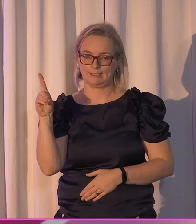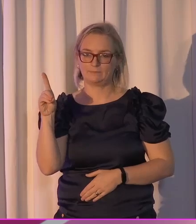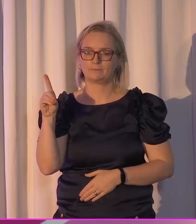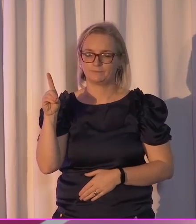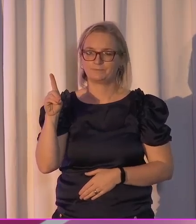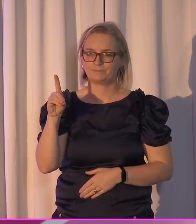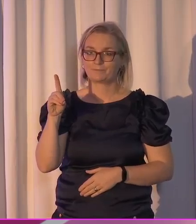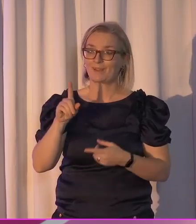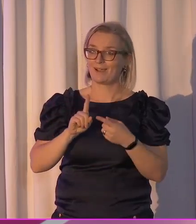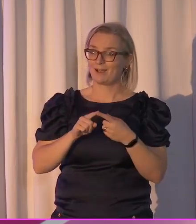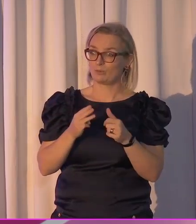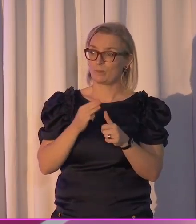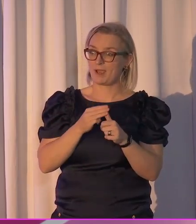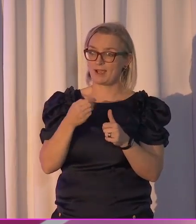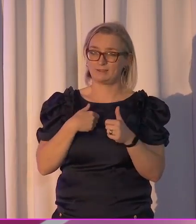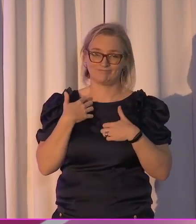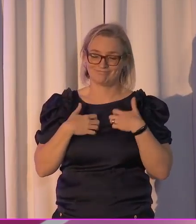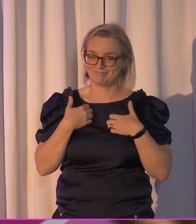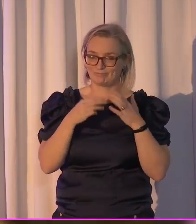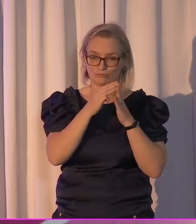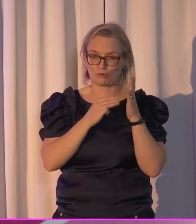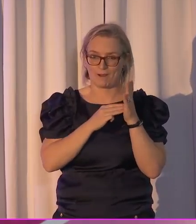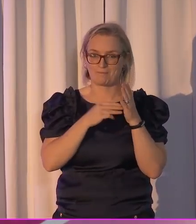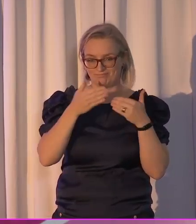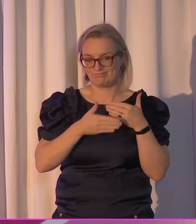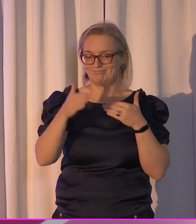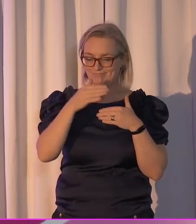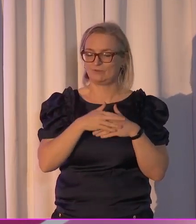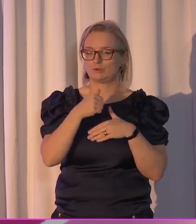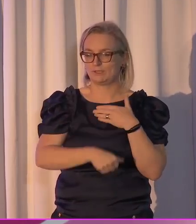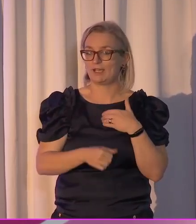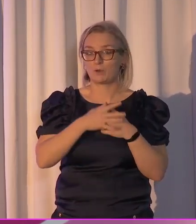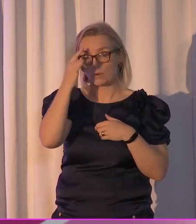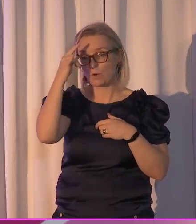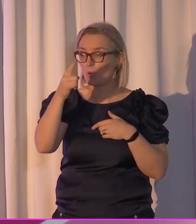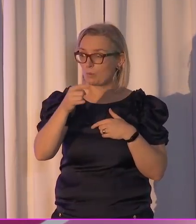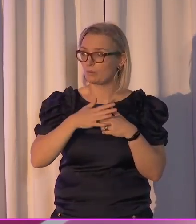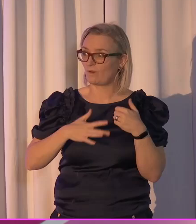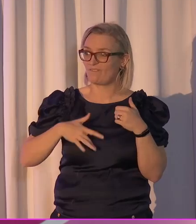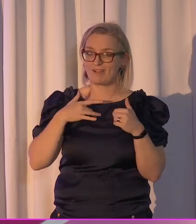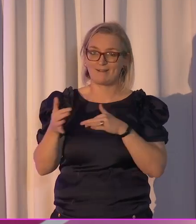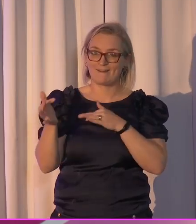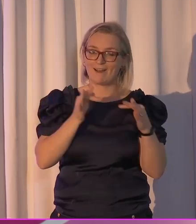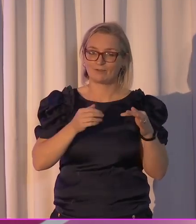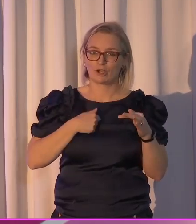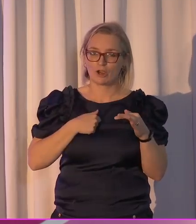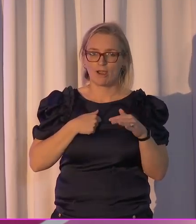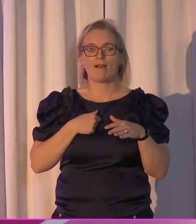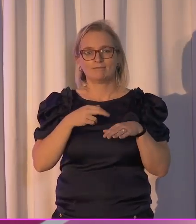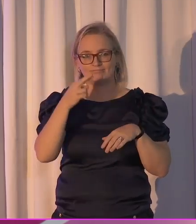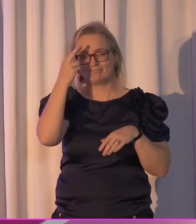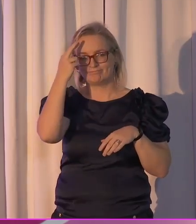Disabilities, and we've prepared a very exciting programme for you today. I hope you'll all come away with a better understanding of